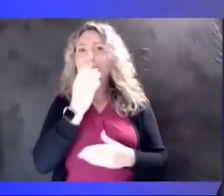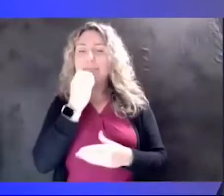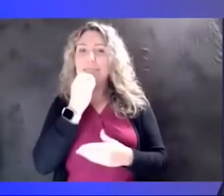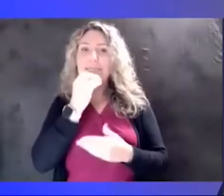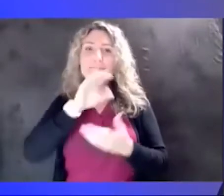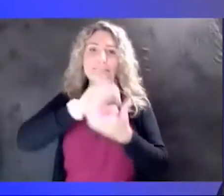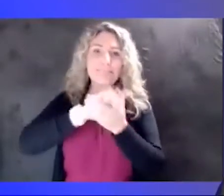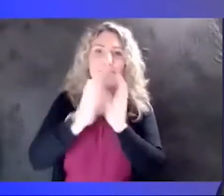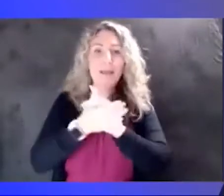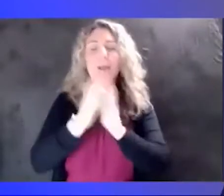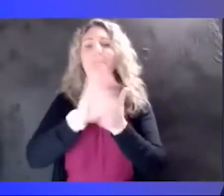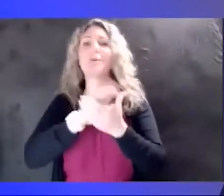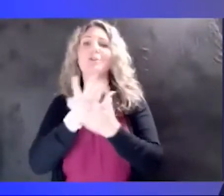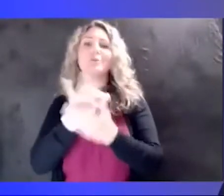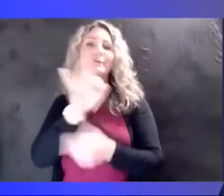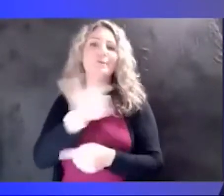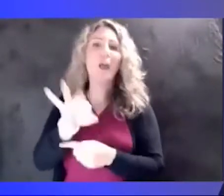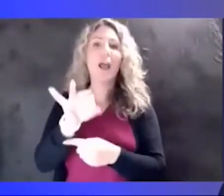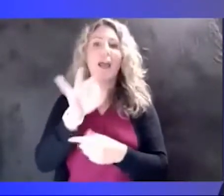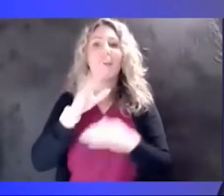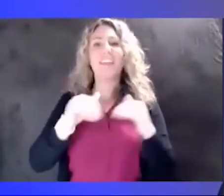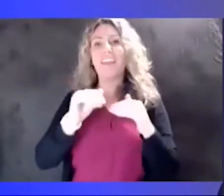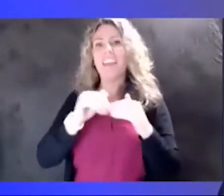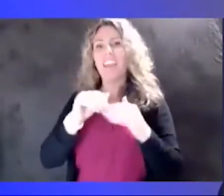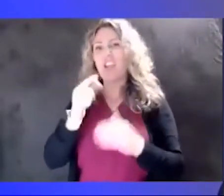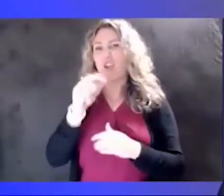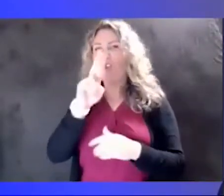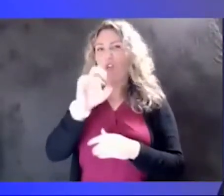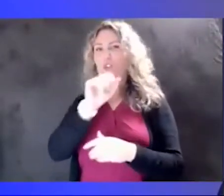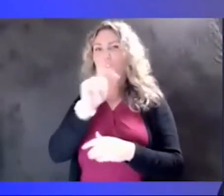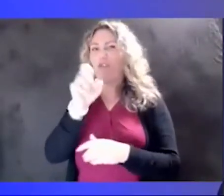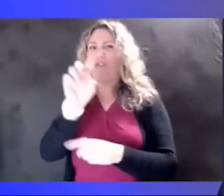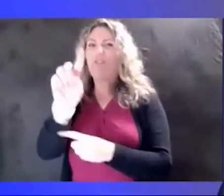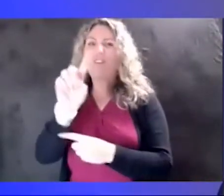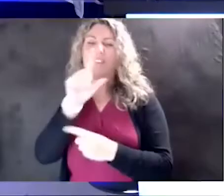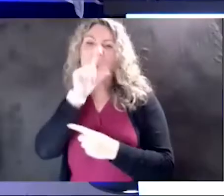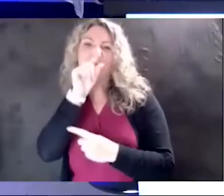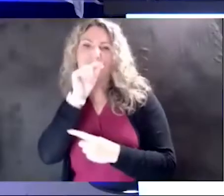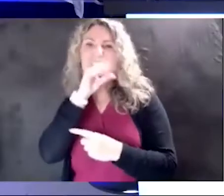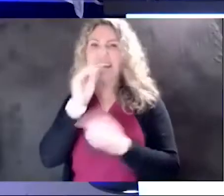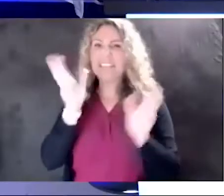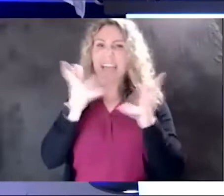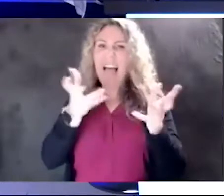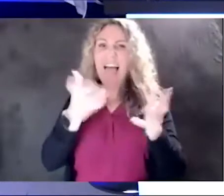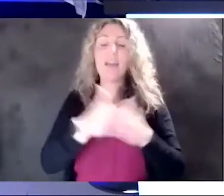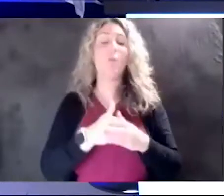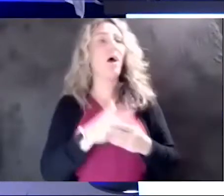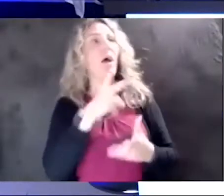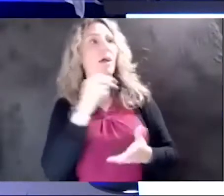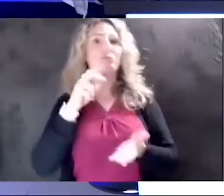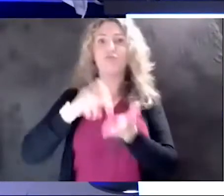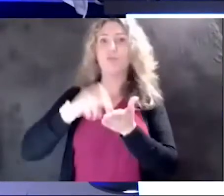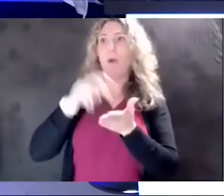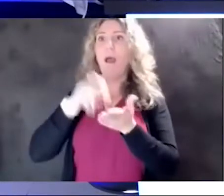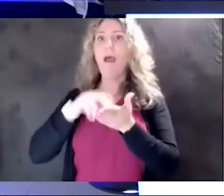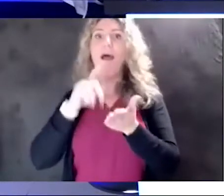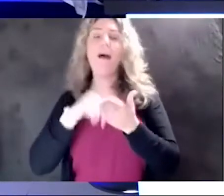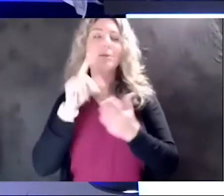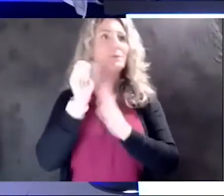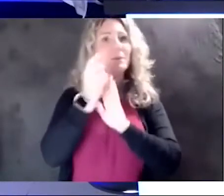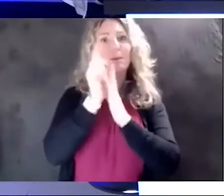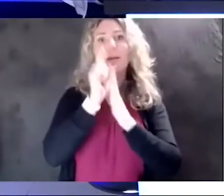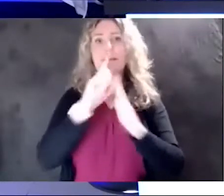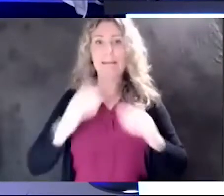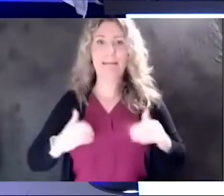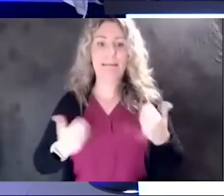and salads. Well, yeah, so and you have to go out there and jump around for 20 minutes. Well, and you're younger and more active. That helps. Exactly. And then we